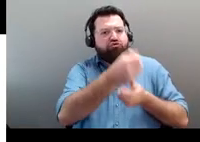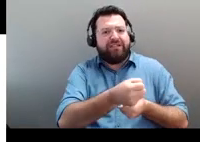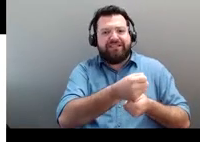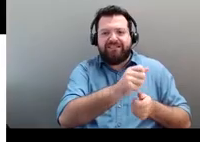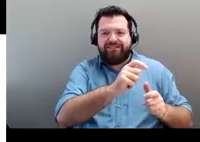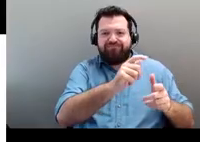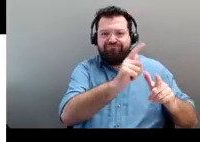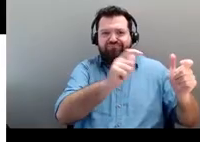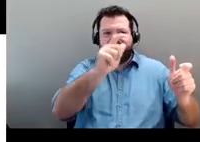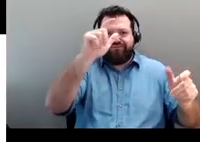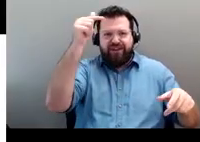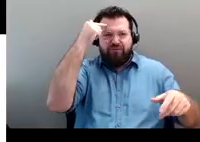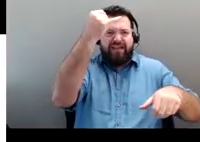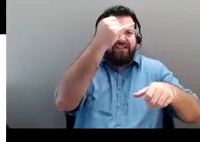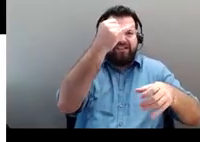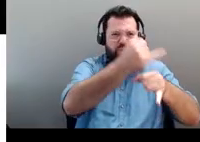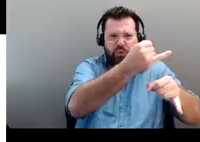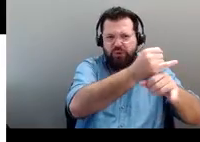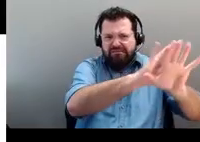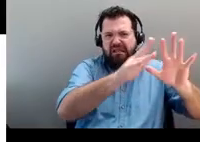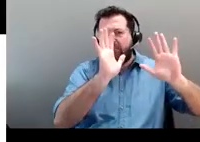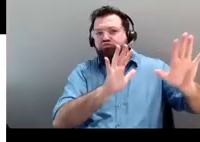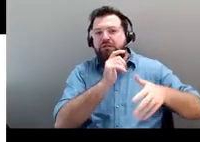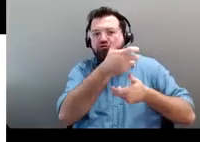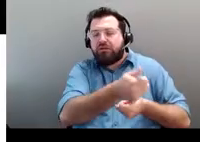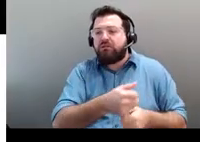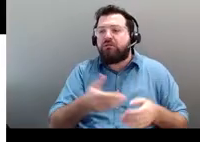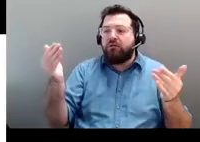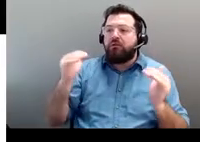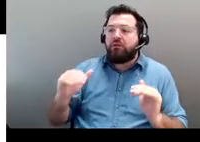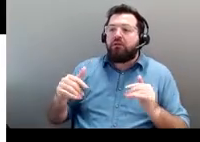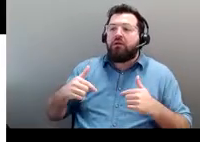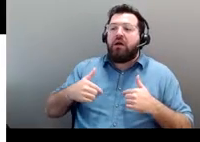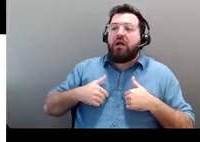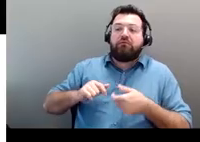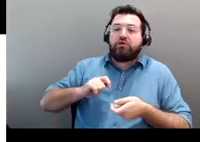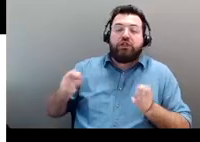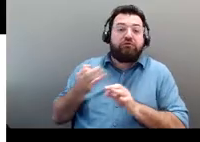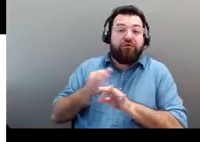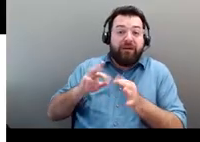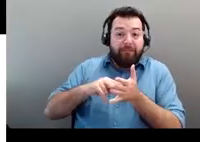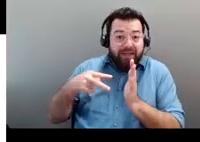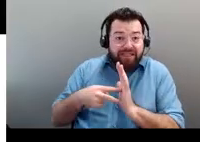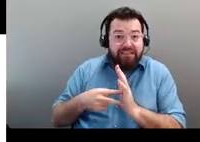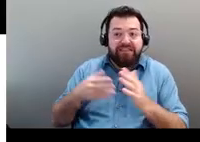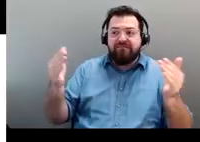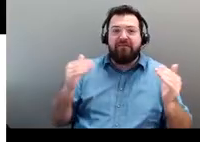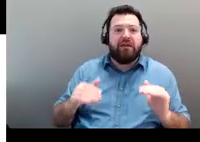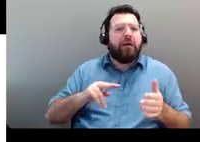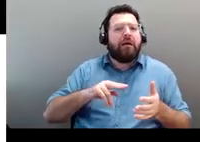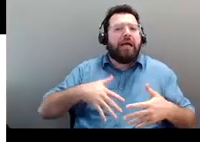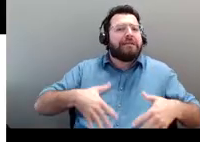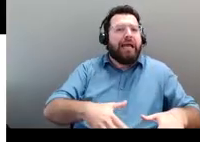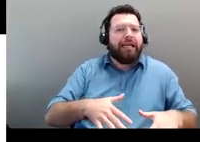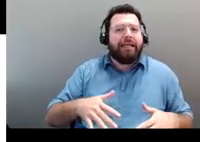I'd redefine freedom as impulse. I'd normalize anxiety and numbness.